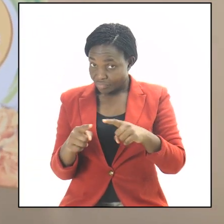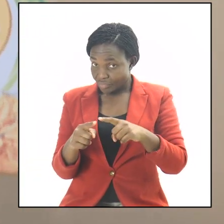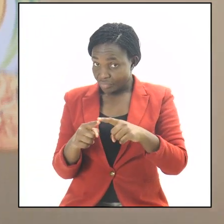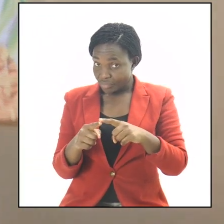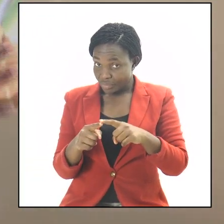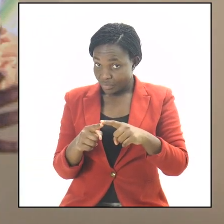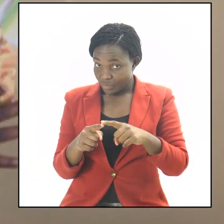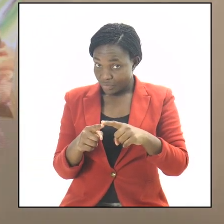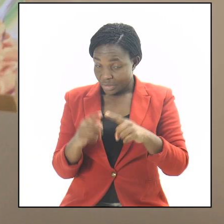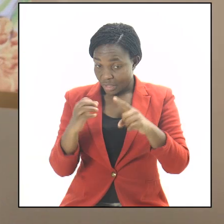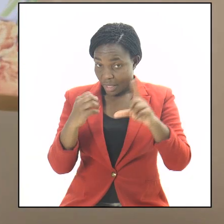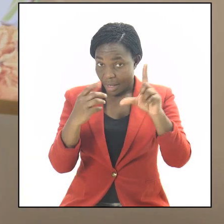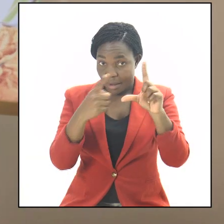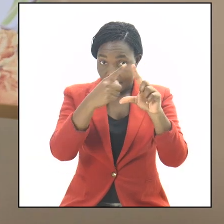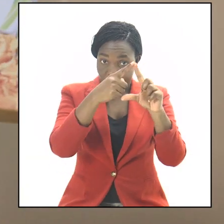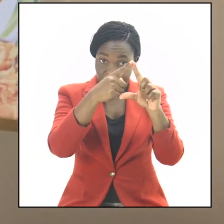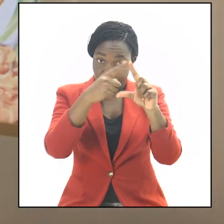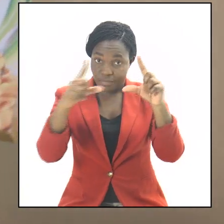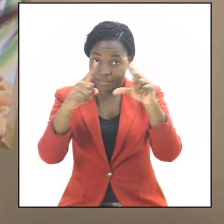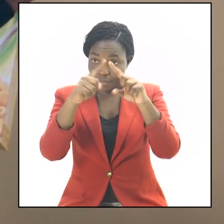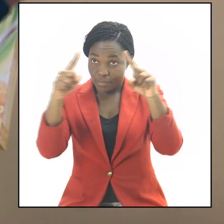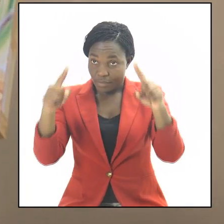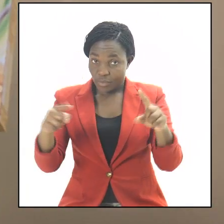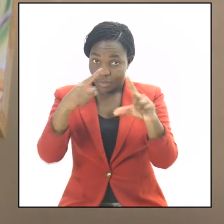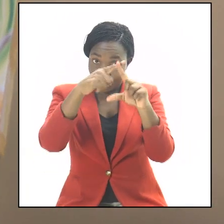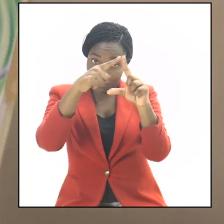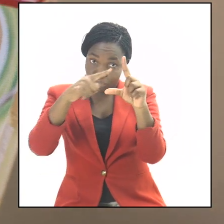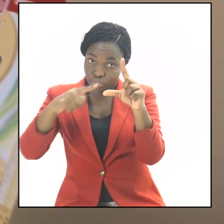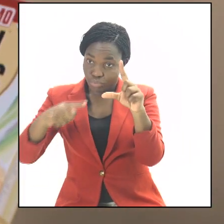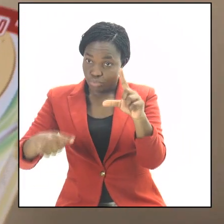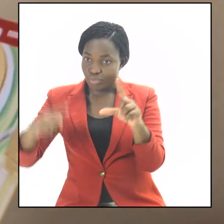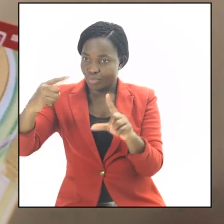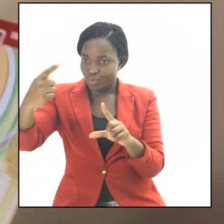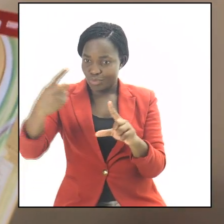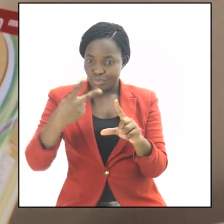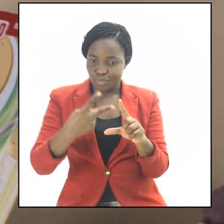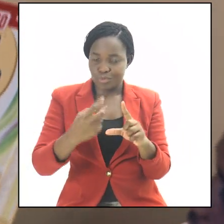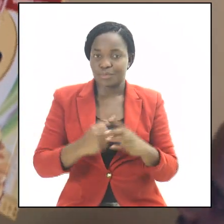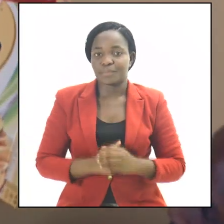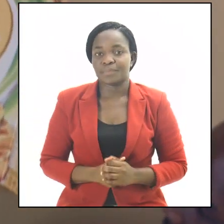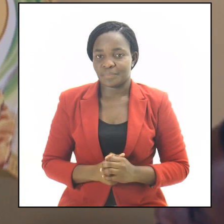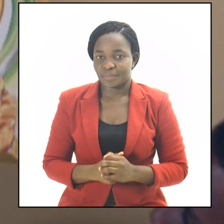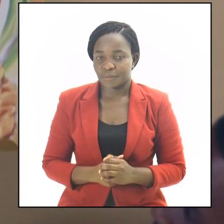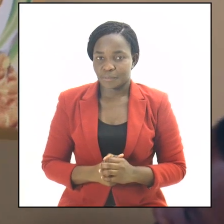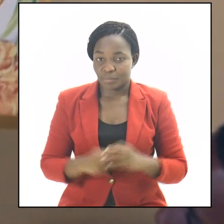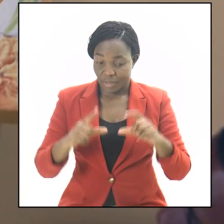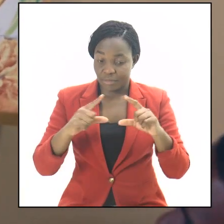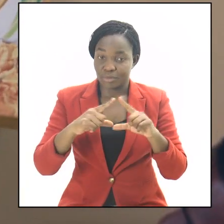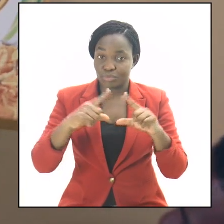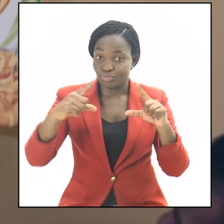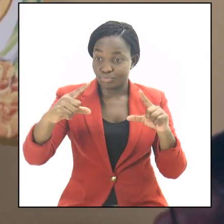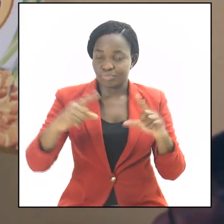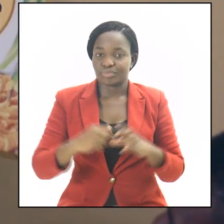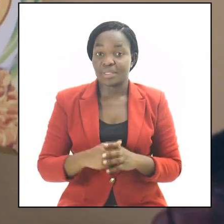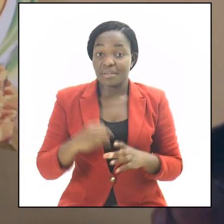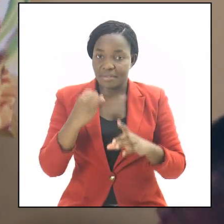2 triangles, this one and this one. That's right. And even if I draw